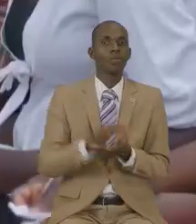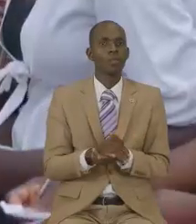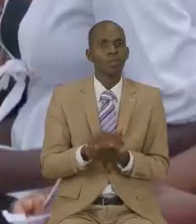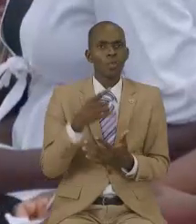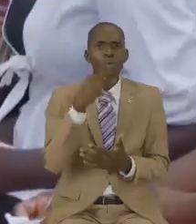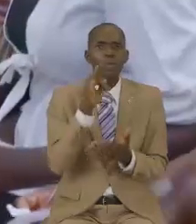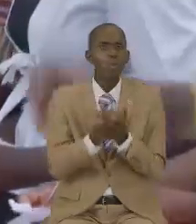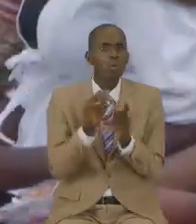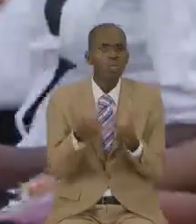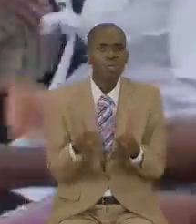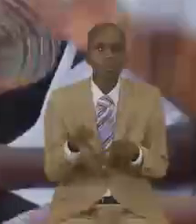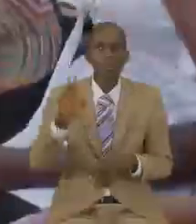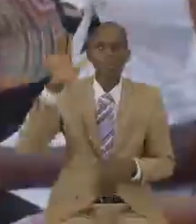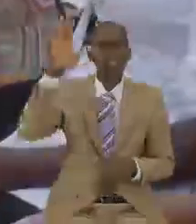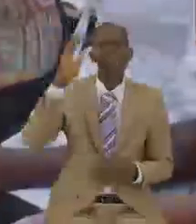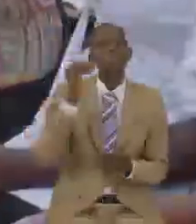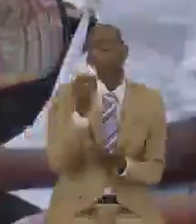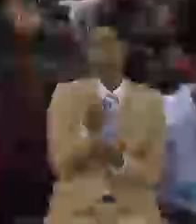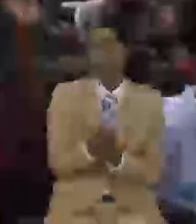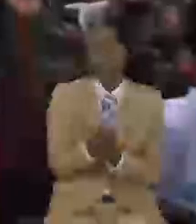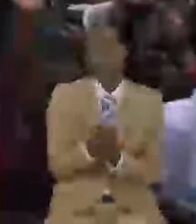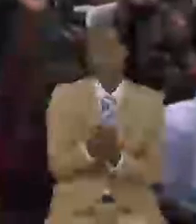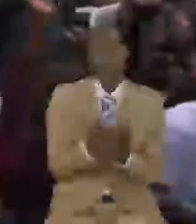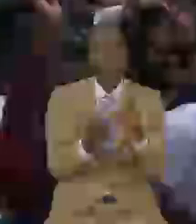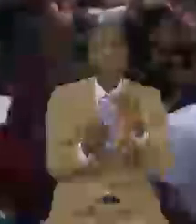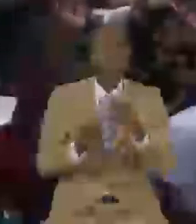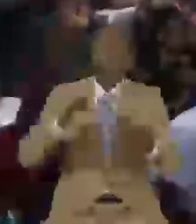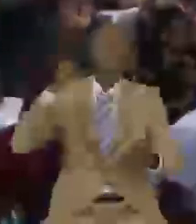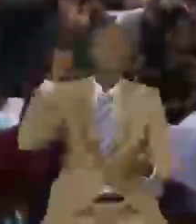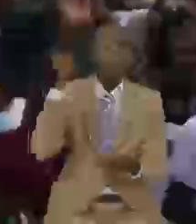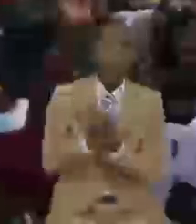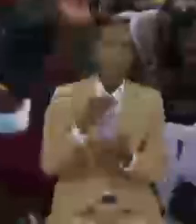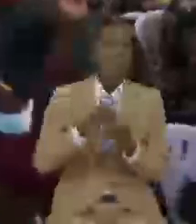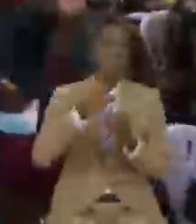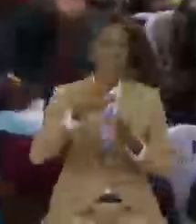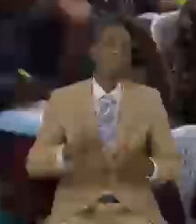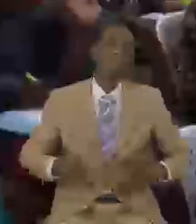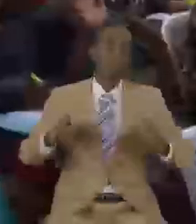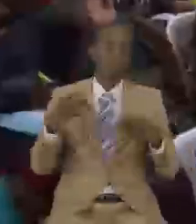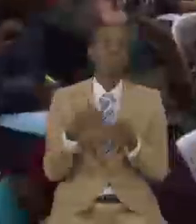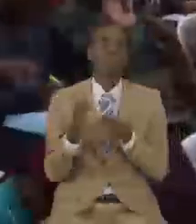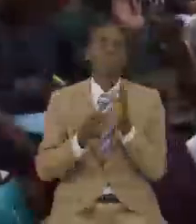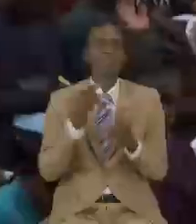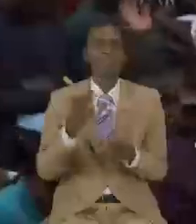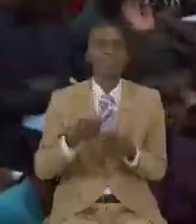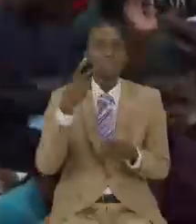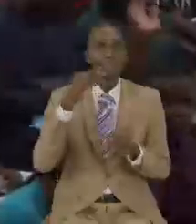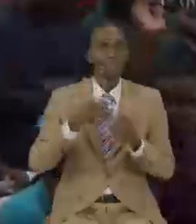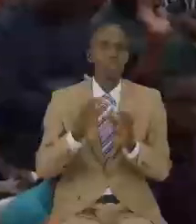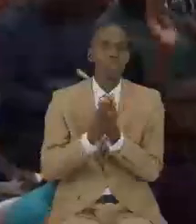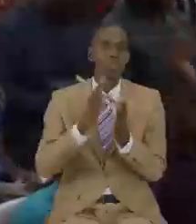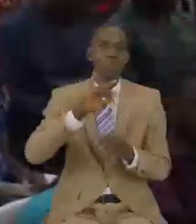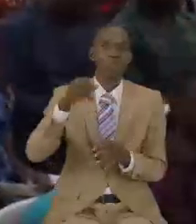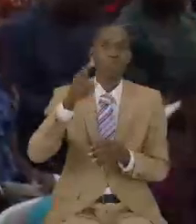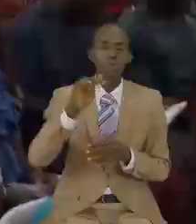there? Amen. Amen in your life. Look at this in John chapter 15